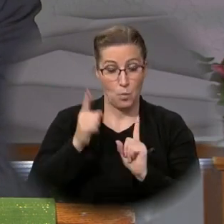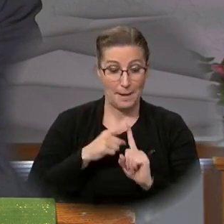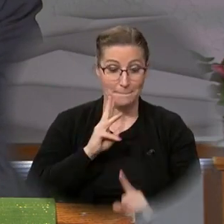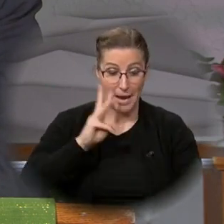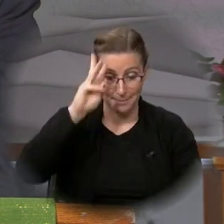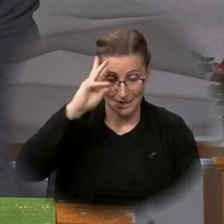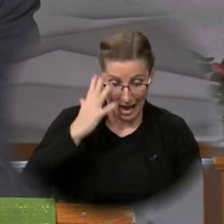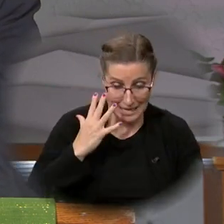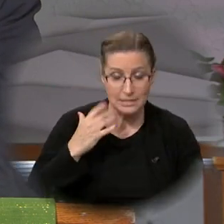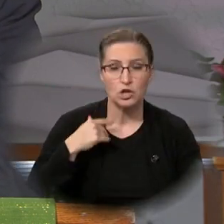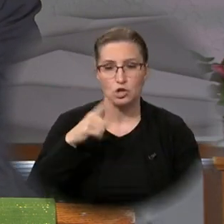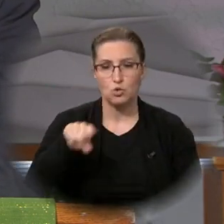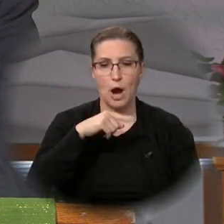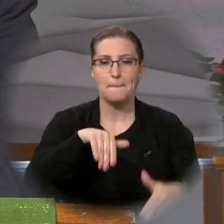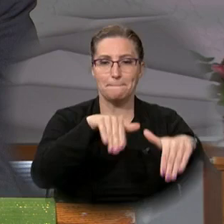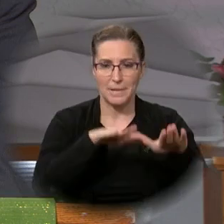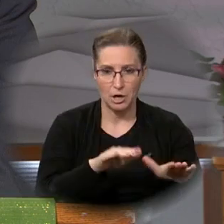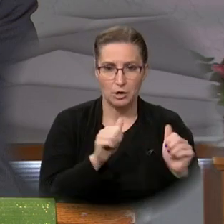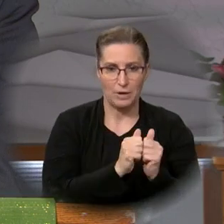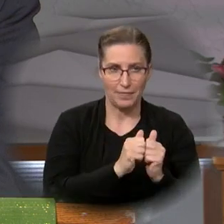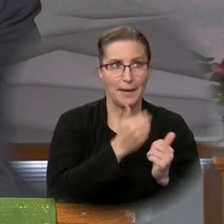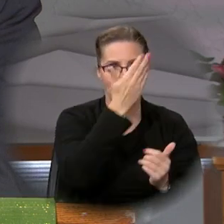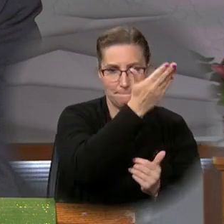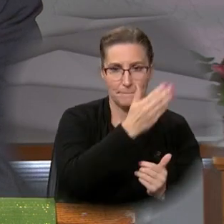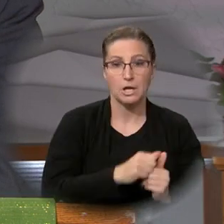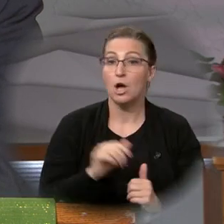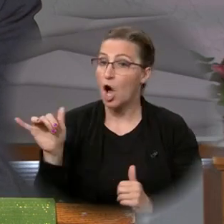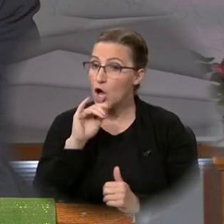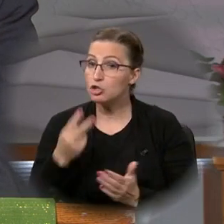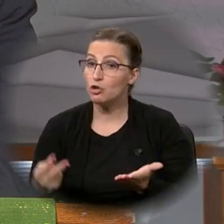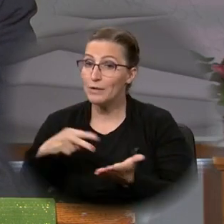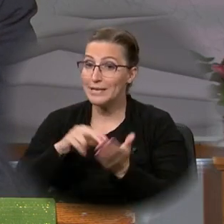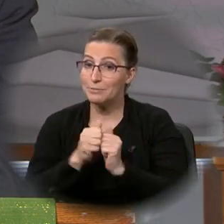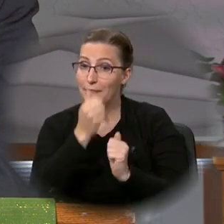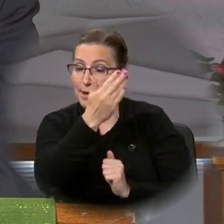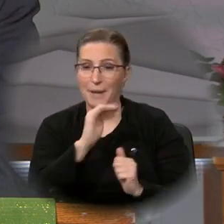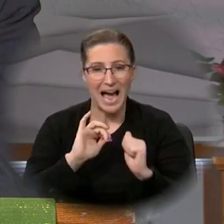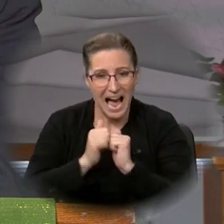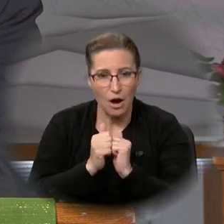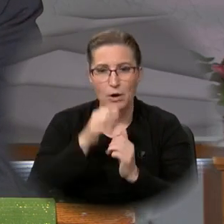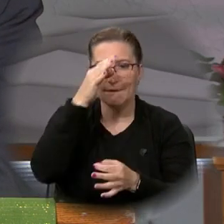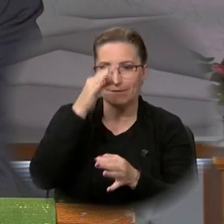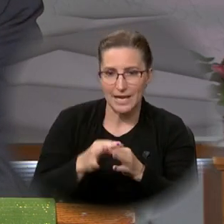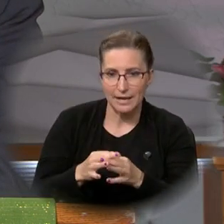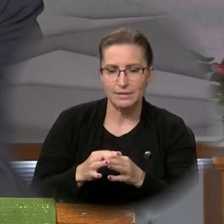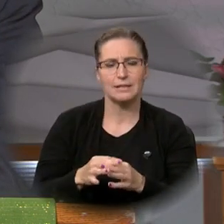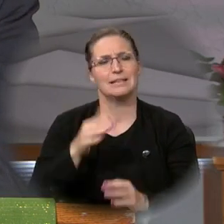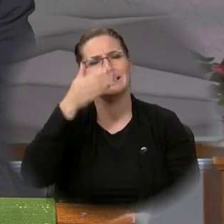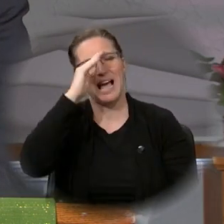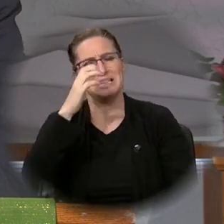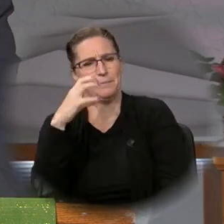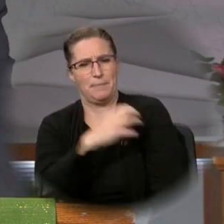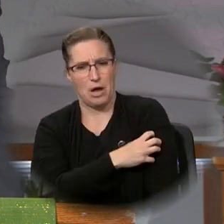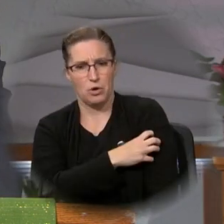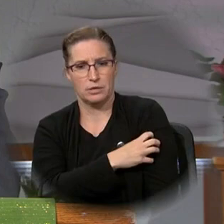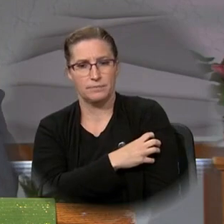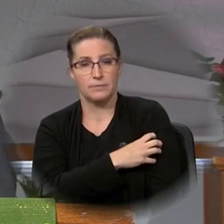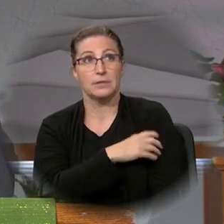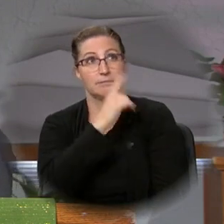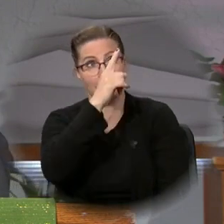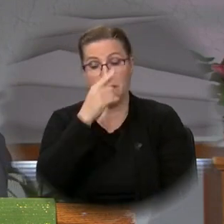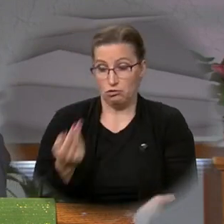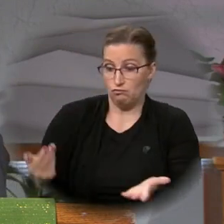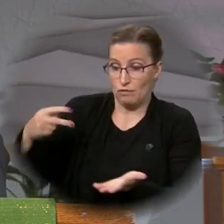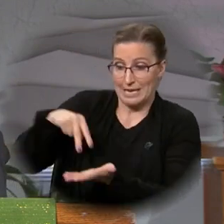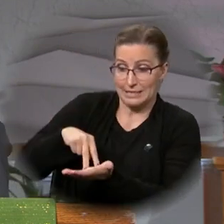baptism, in which you were also raised with him through faith in the power of God, who raised him from the